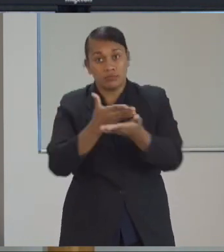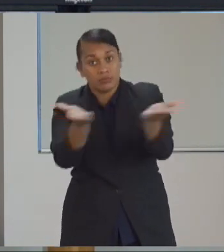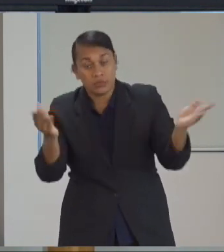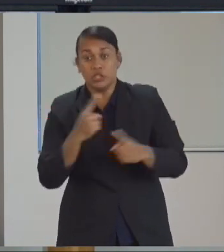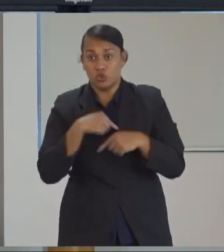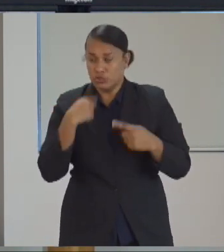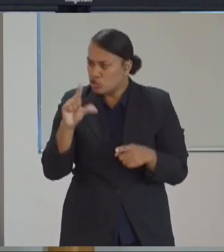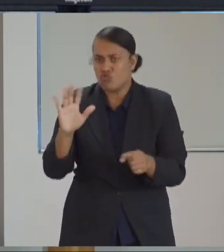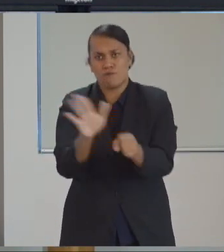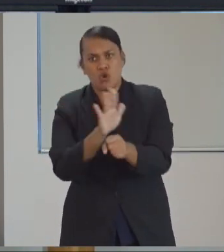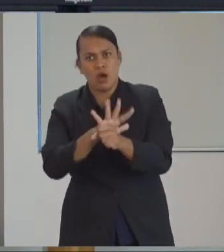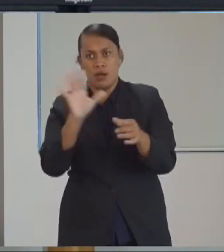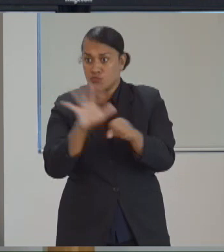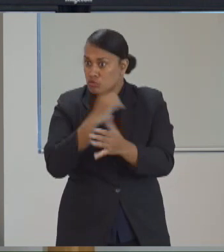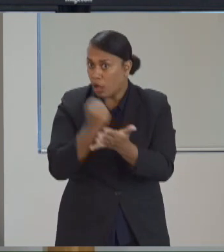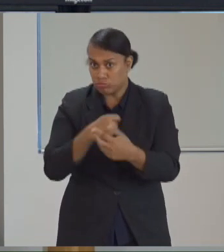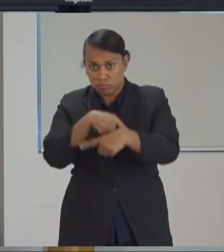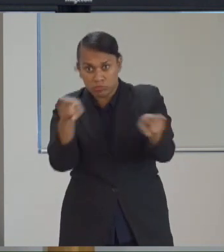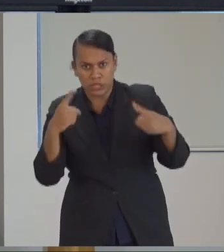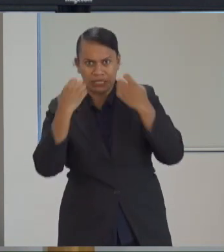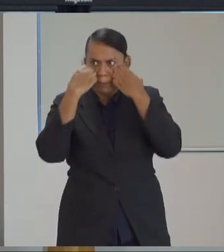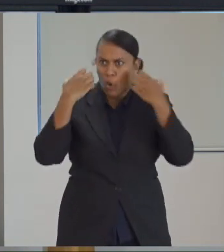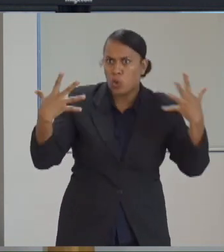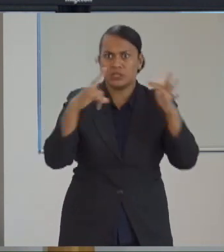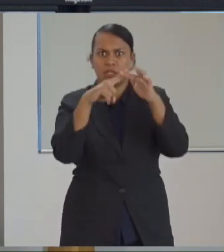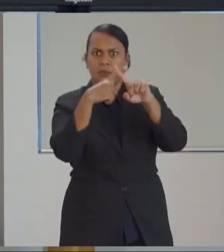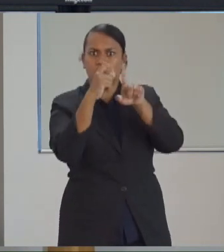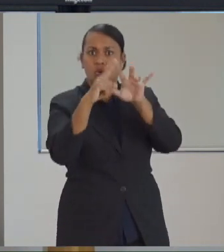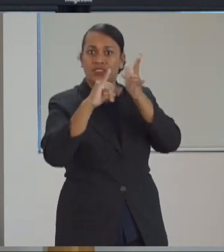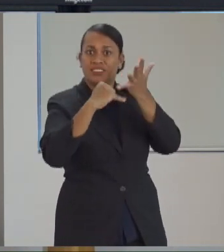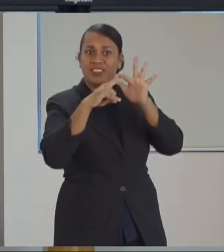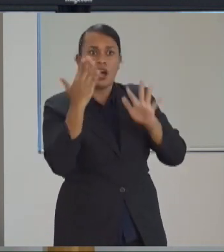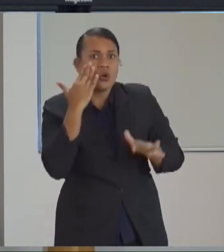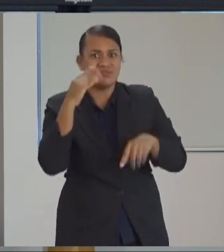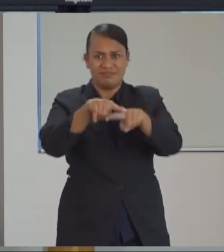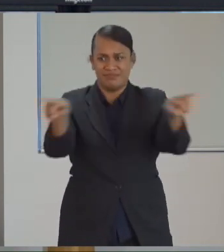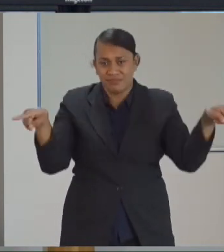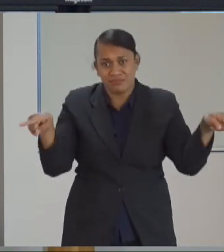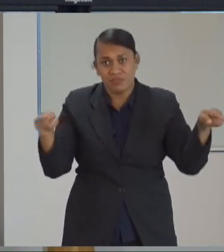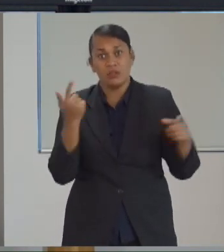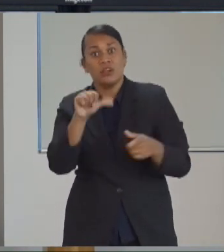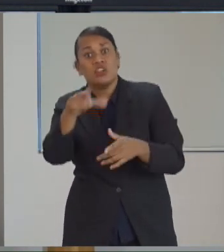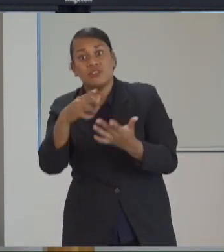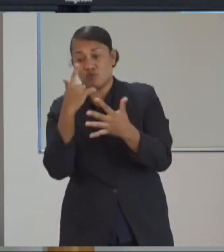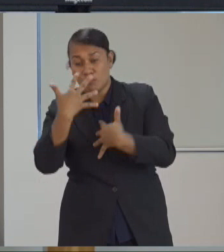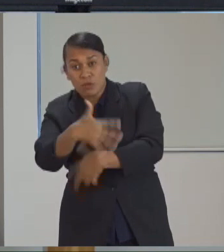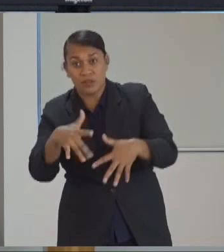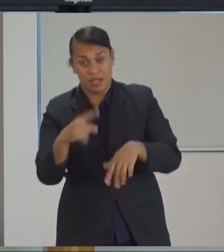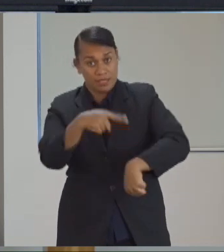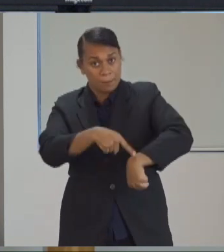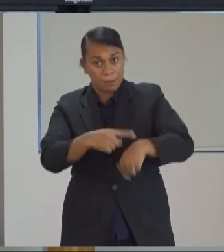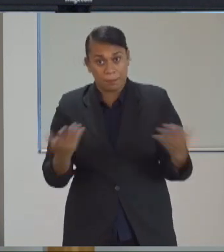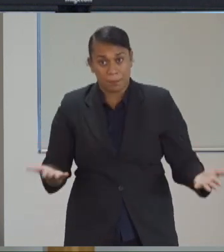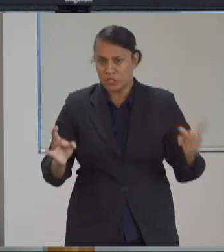maximum exposure and public awareness of new public initiatives in a time when the virus and its impact on